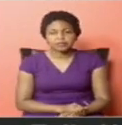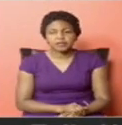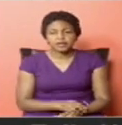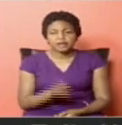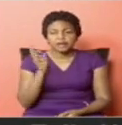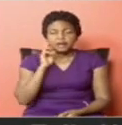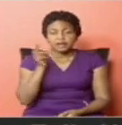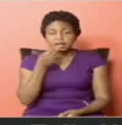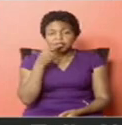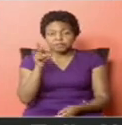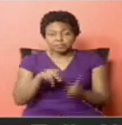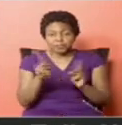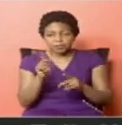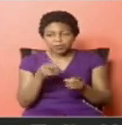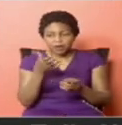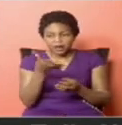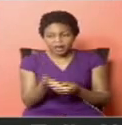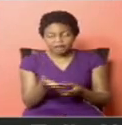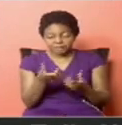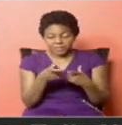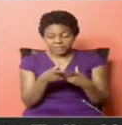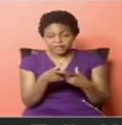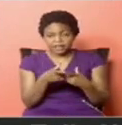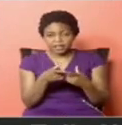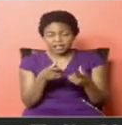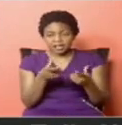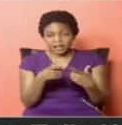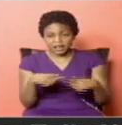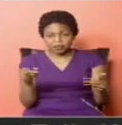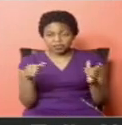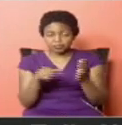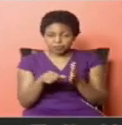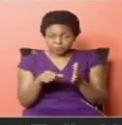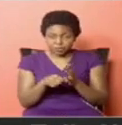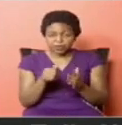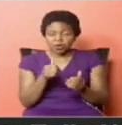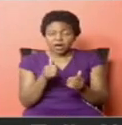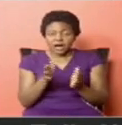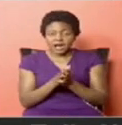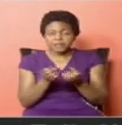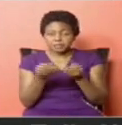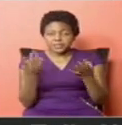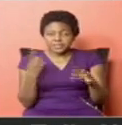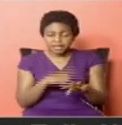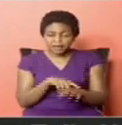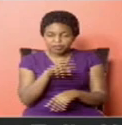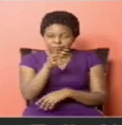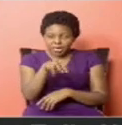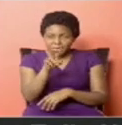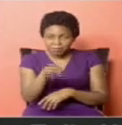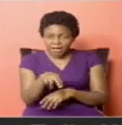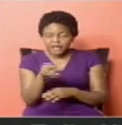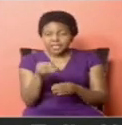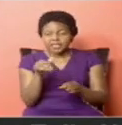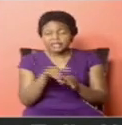Deaf people comprise a linguistic minority that is commonly marginalized in mainstream health